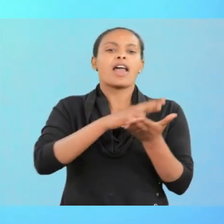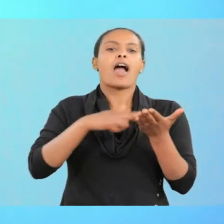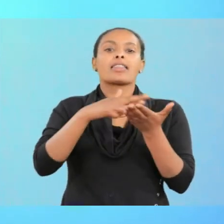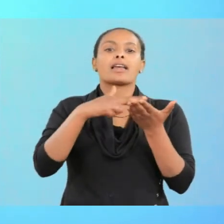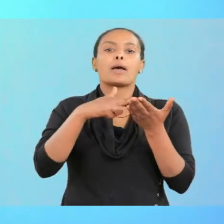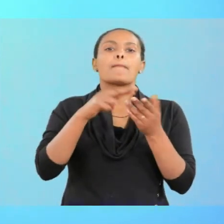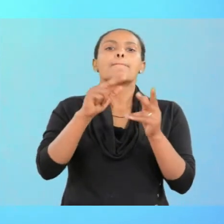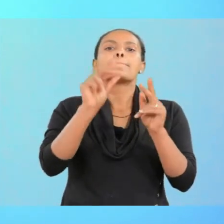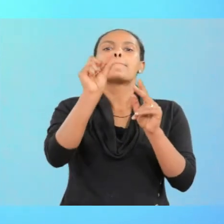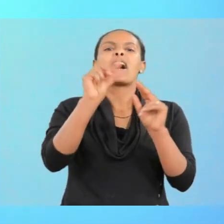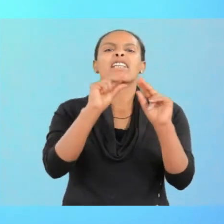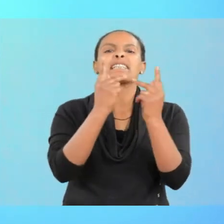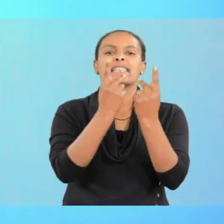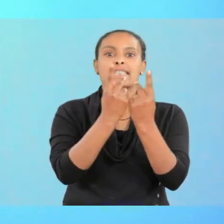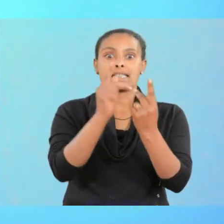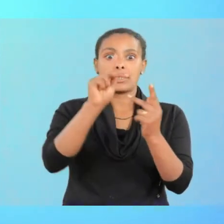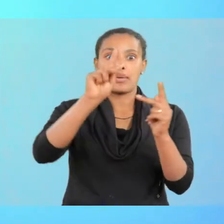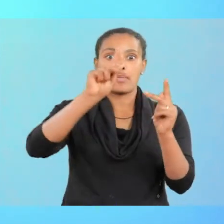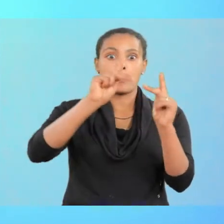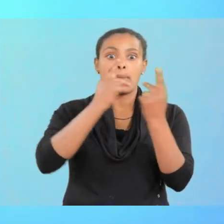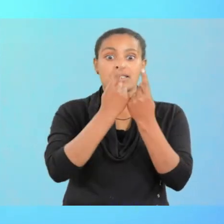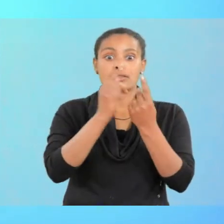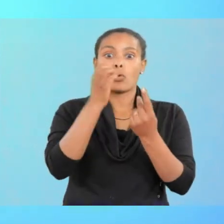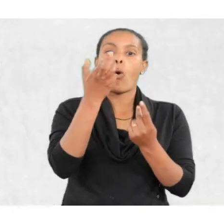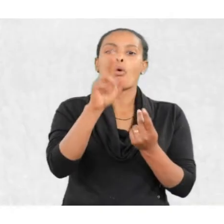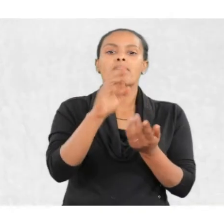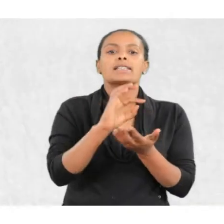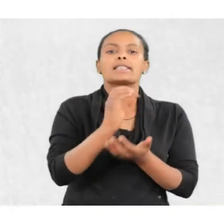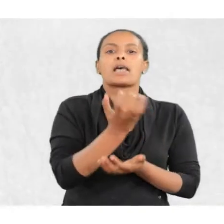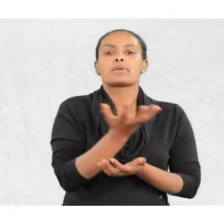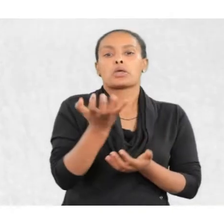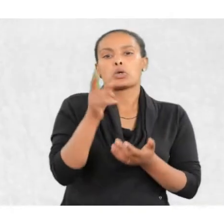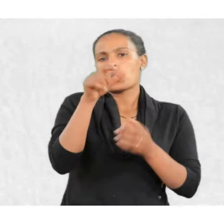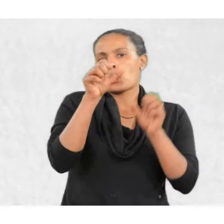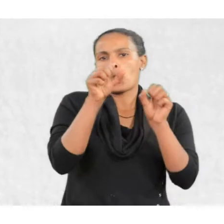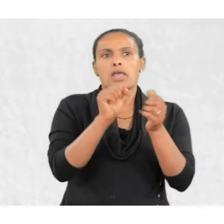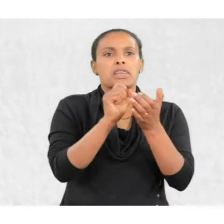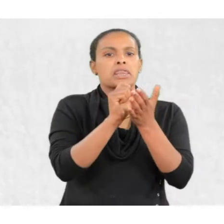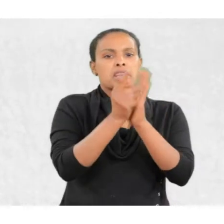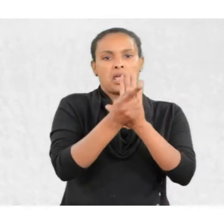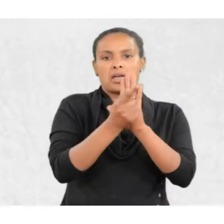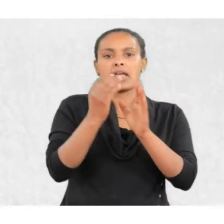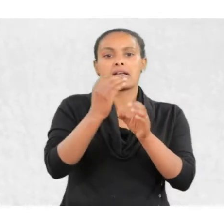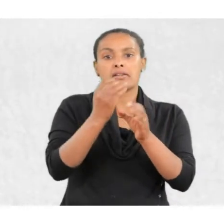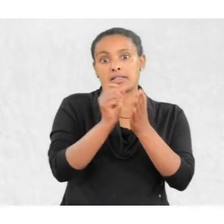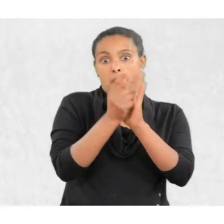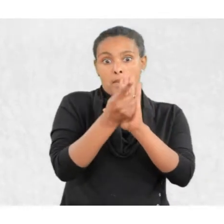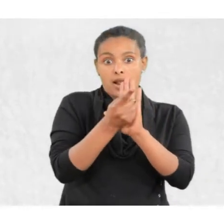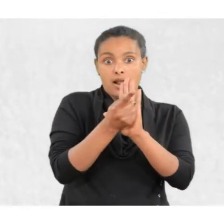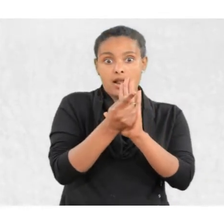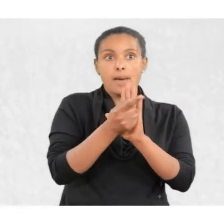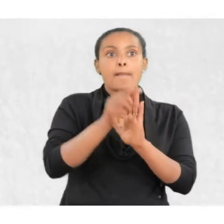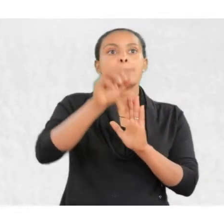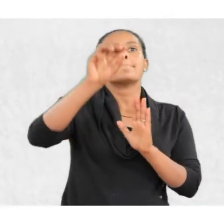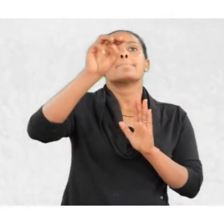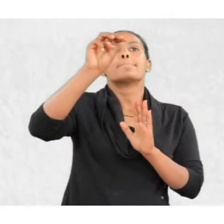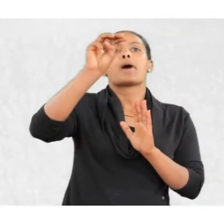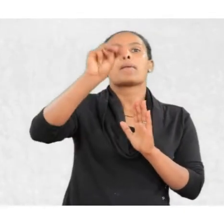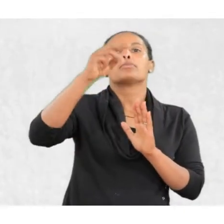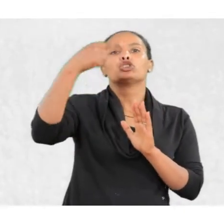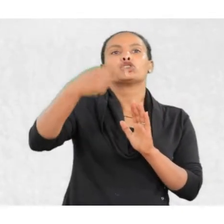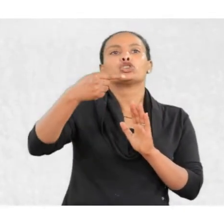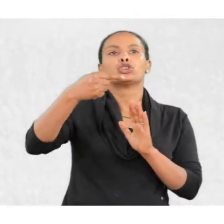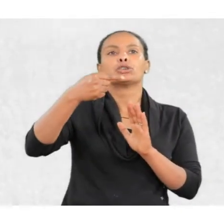particle, reacting substance. You can take this as an example. Magnesium